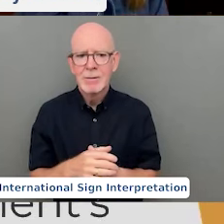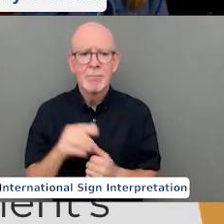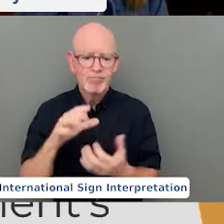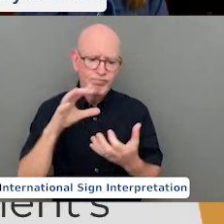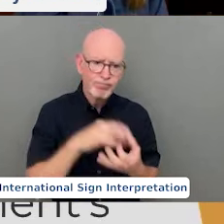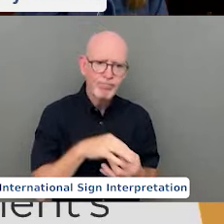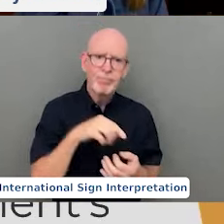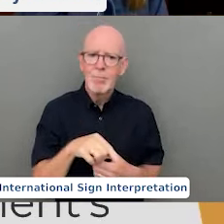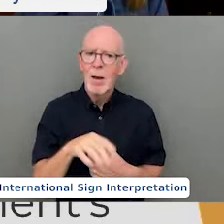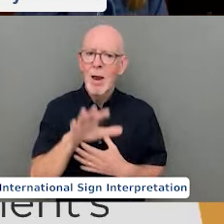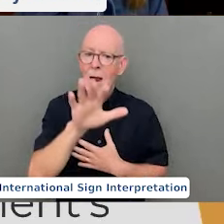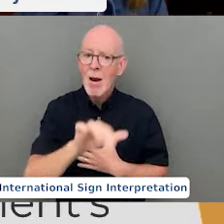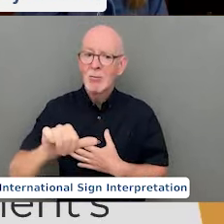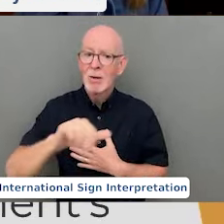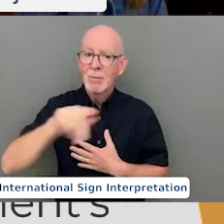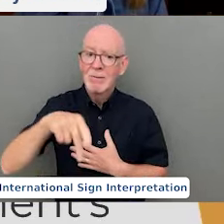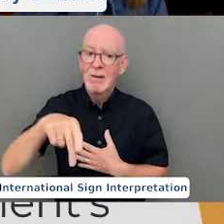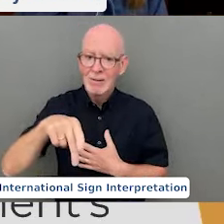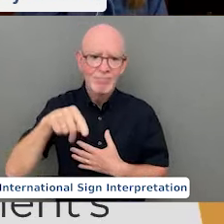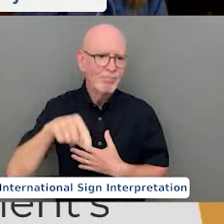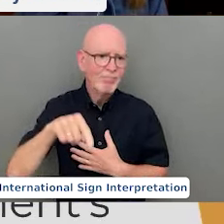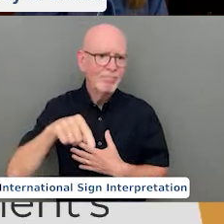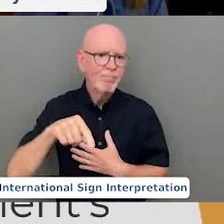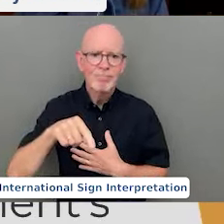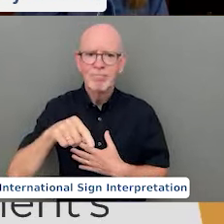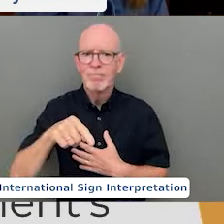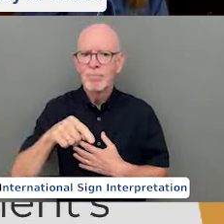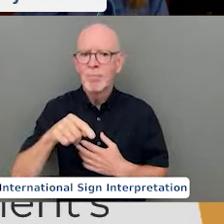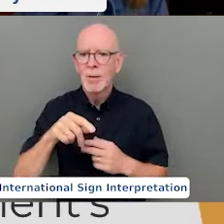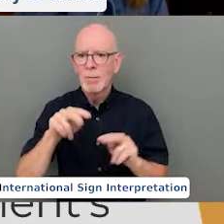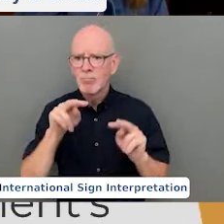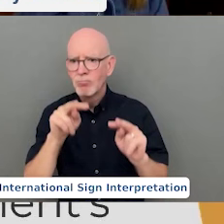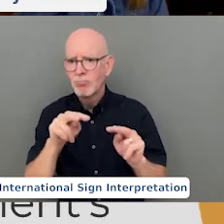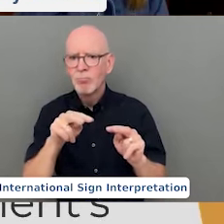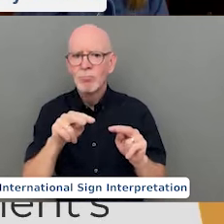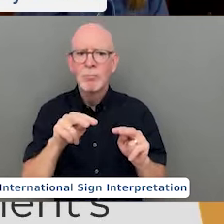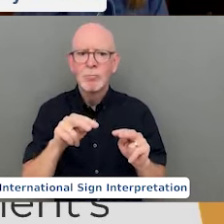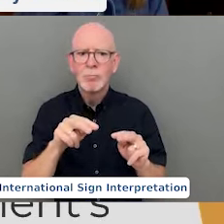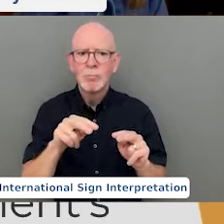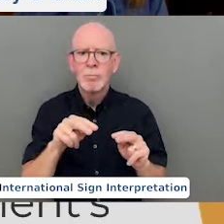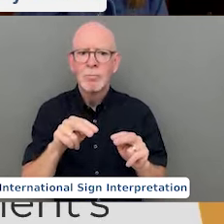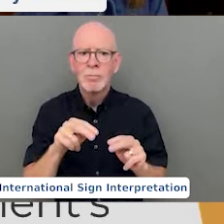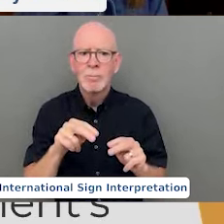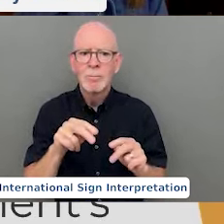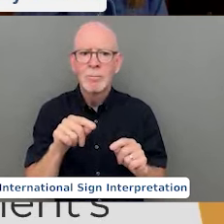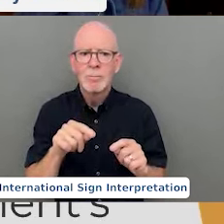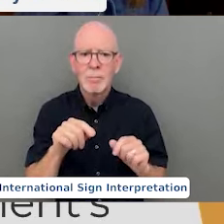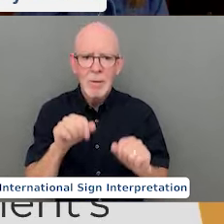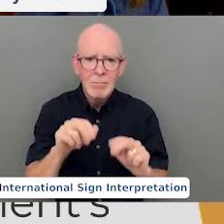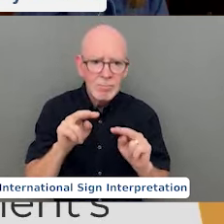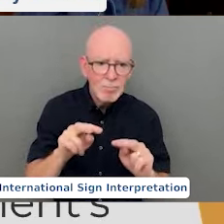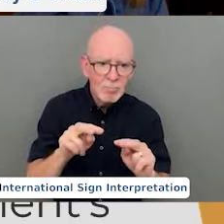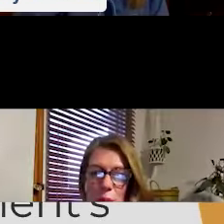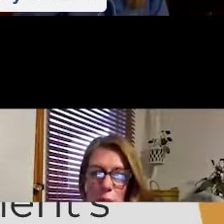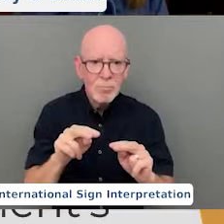gender equality, disability, and social inclusion principles, the series highlights integrated, people-centred approaches